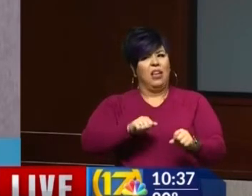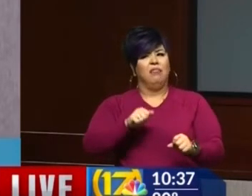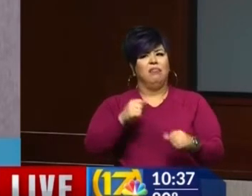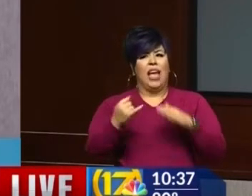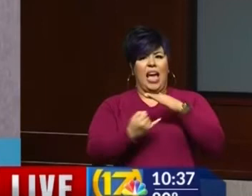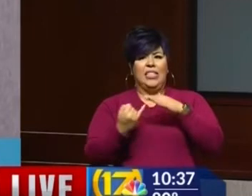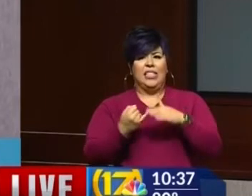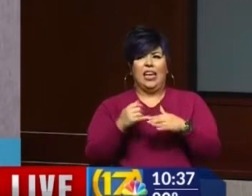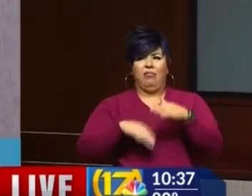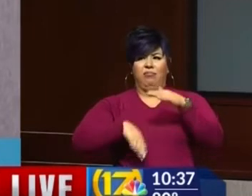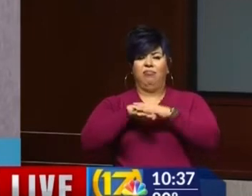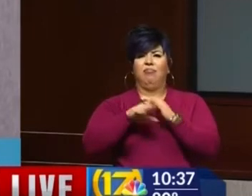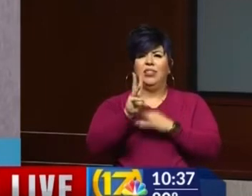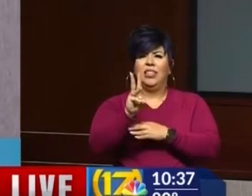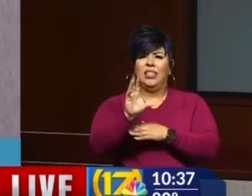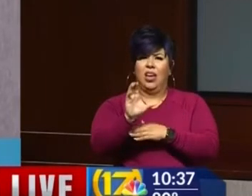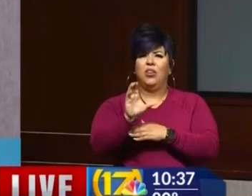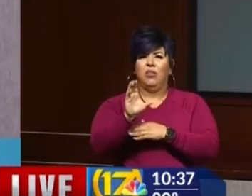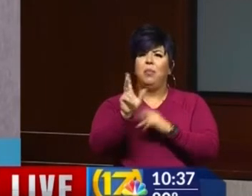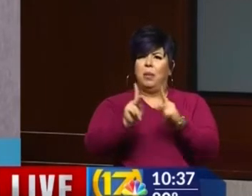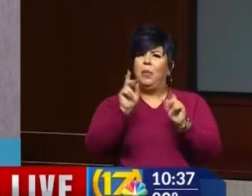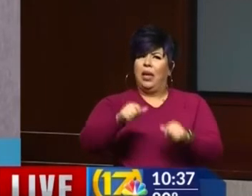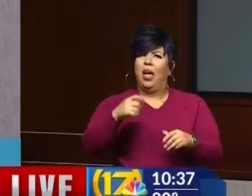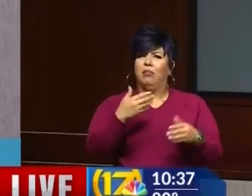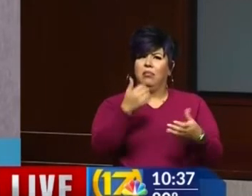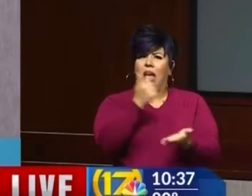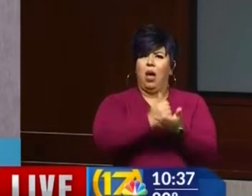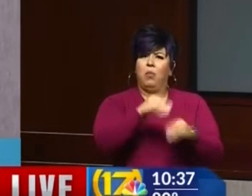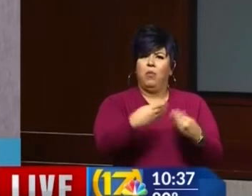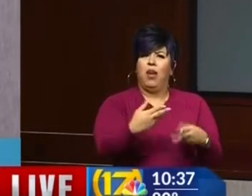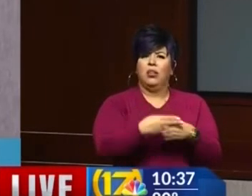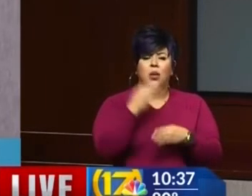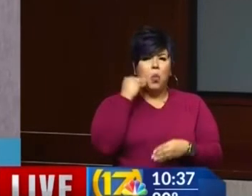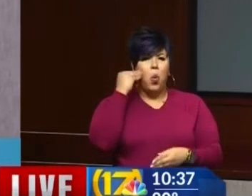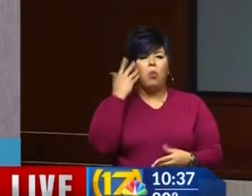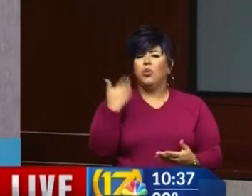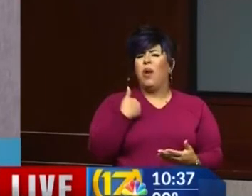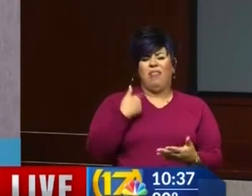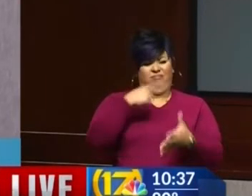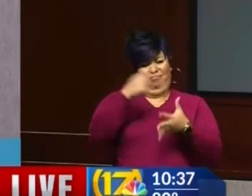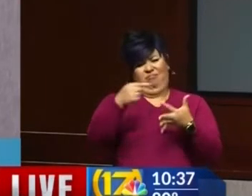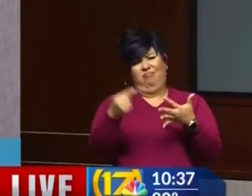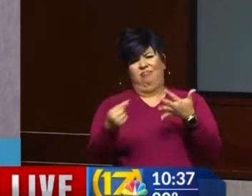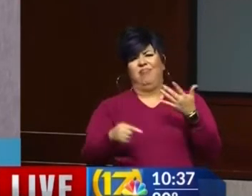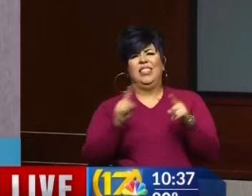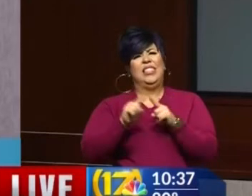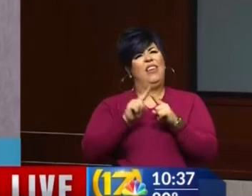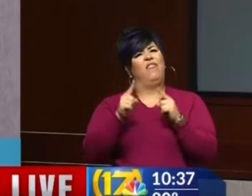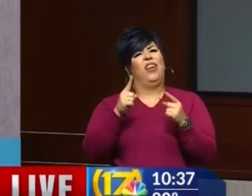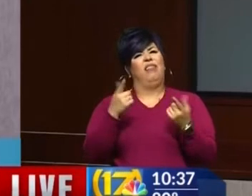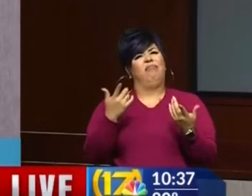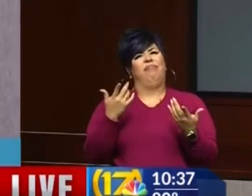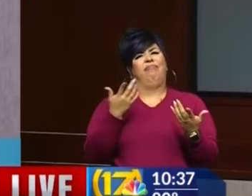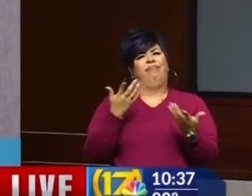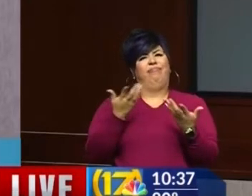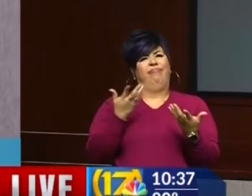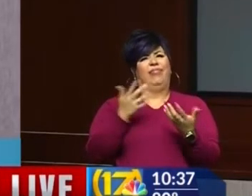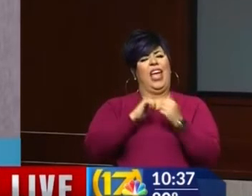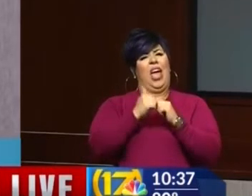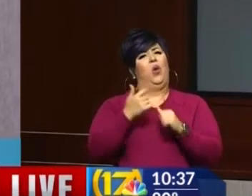individuals through this program. There are a number of things we'll be doing, obviously, communication-wise.